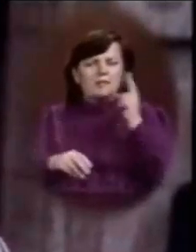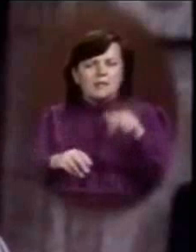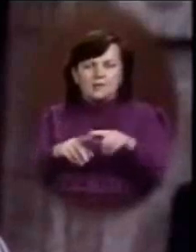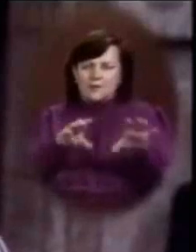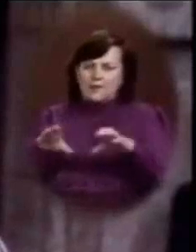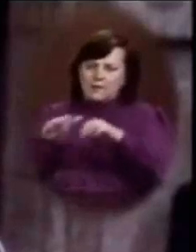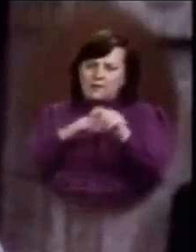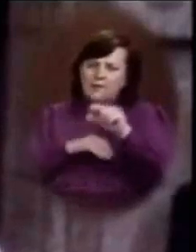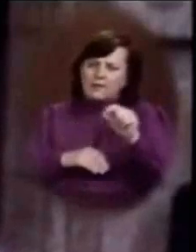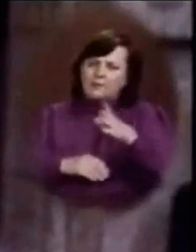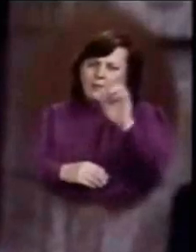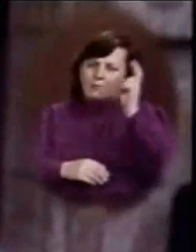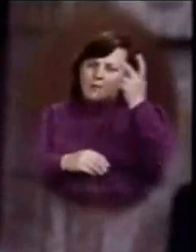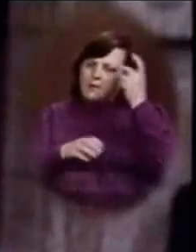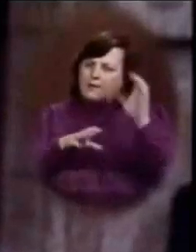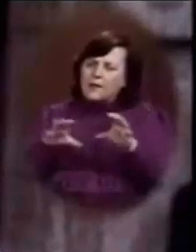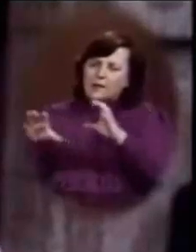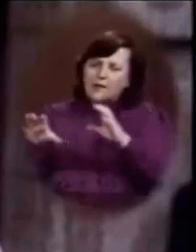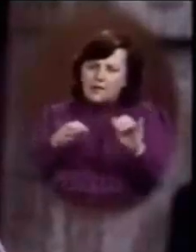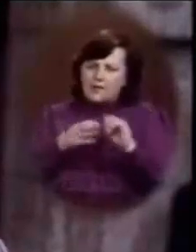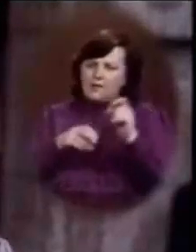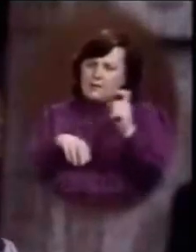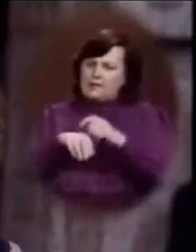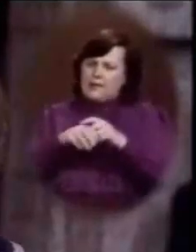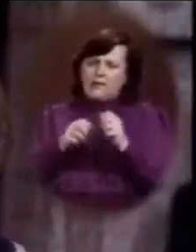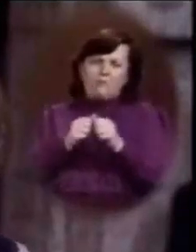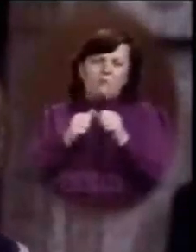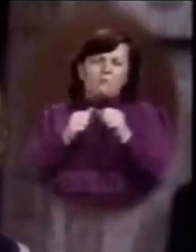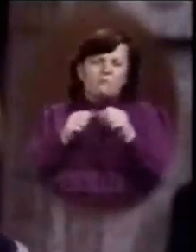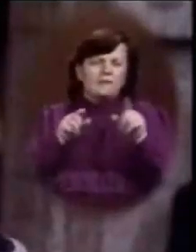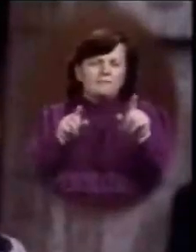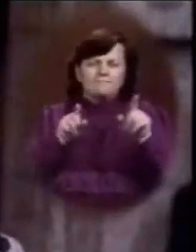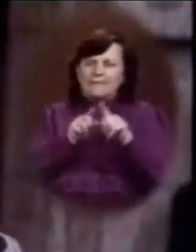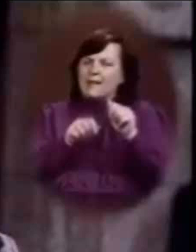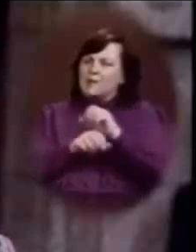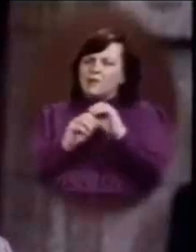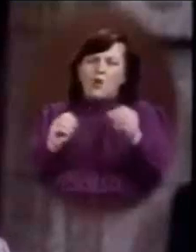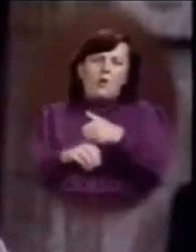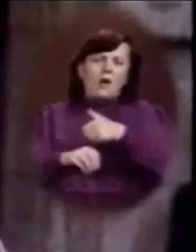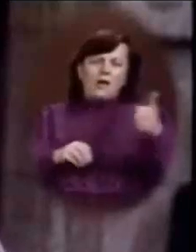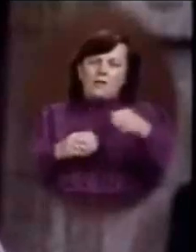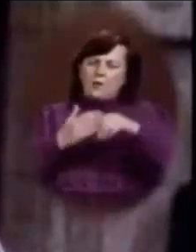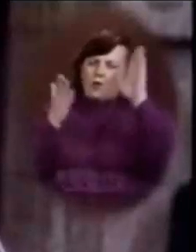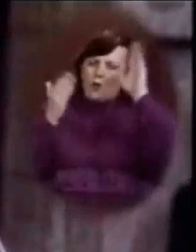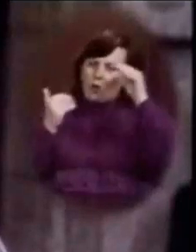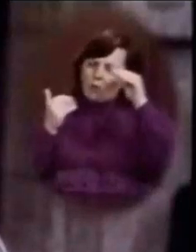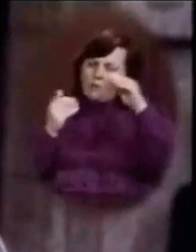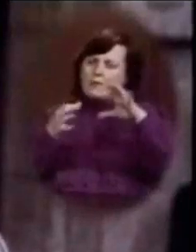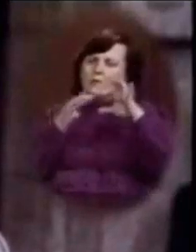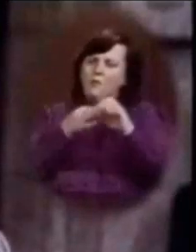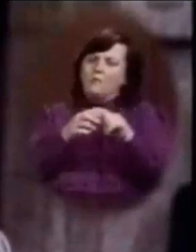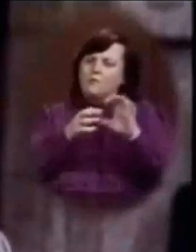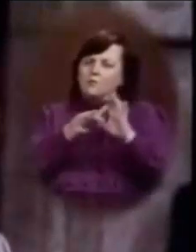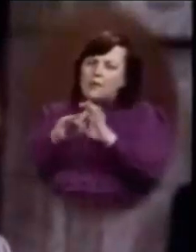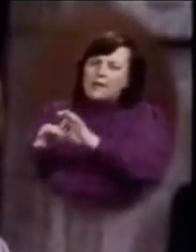and politics at a time of unprecedented hope and opportunity in relations between East and West.